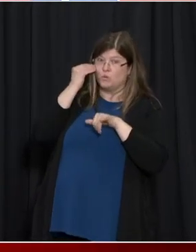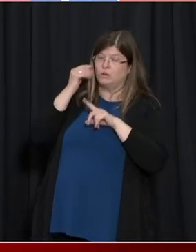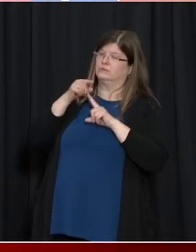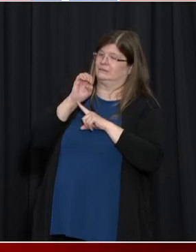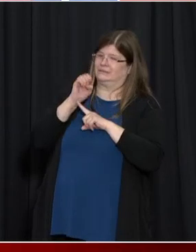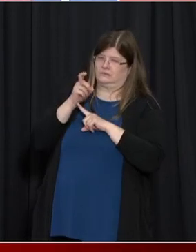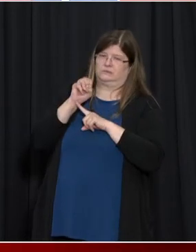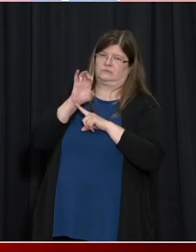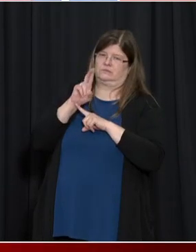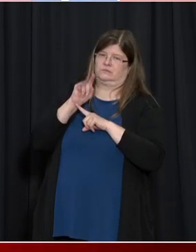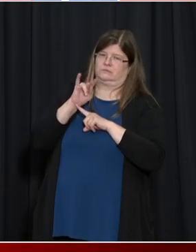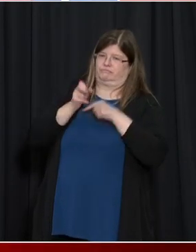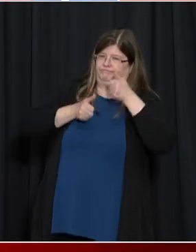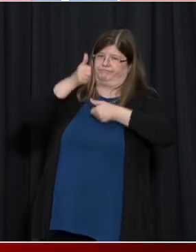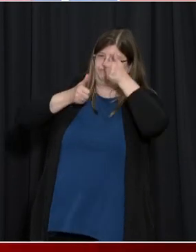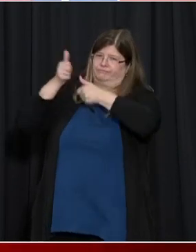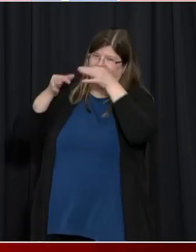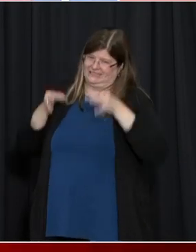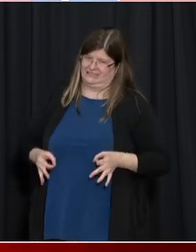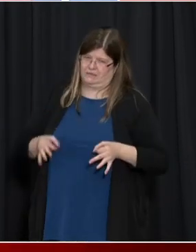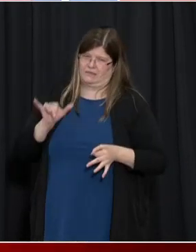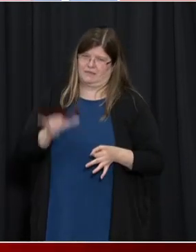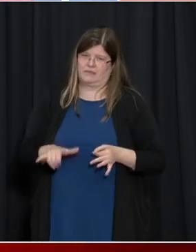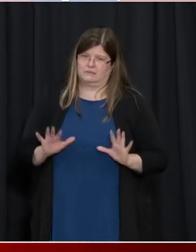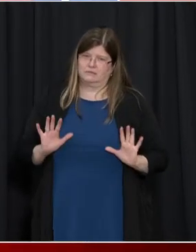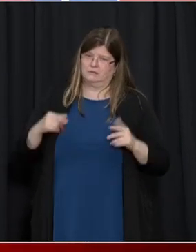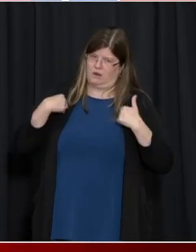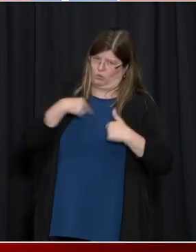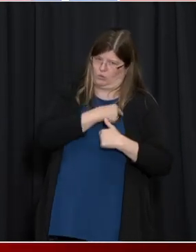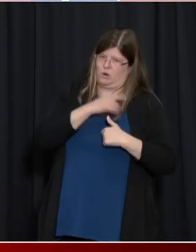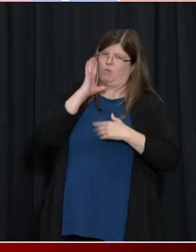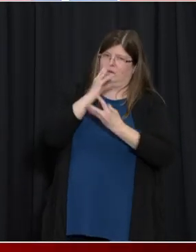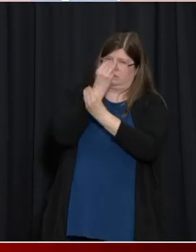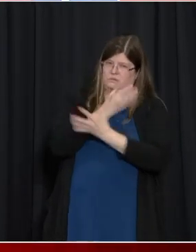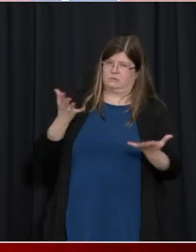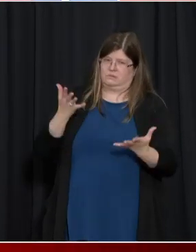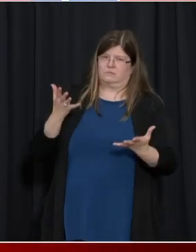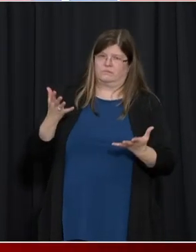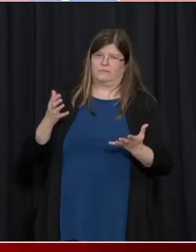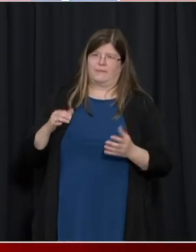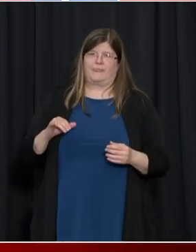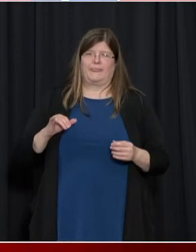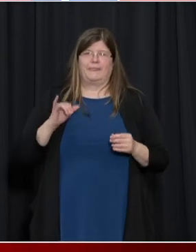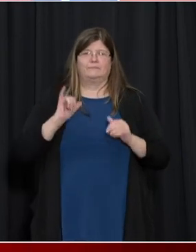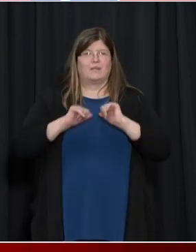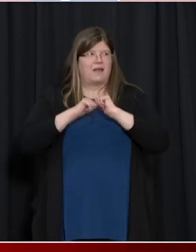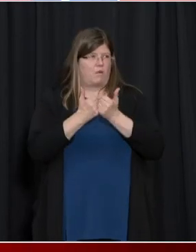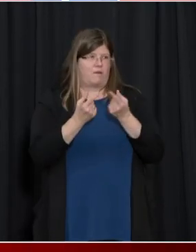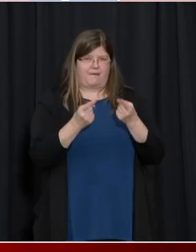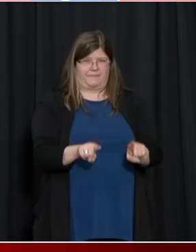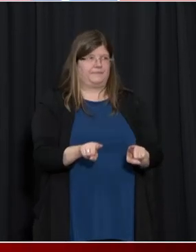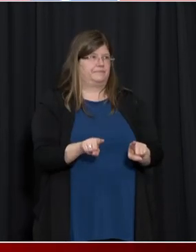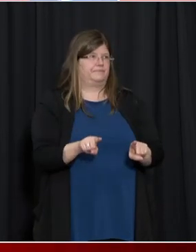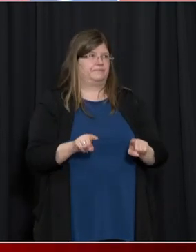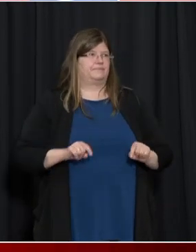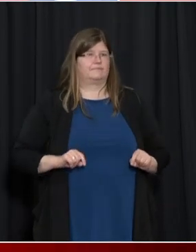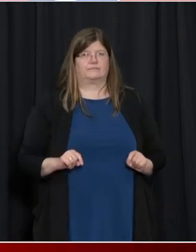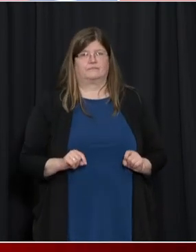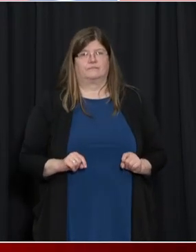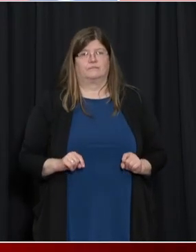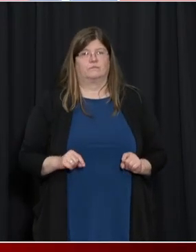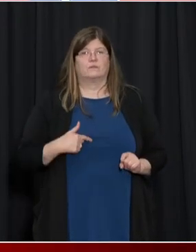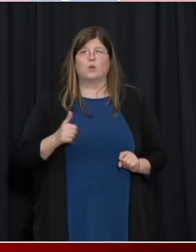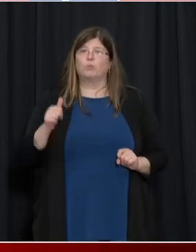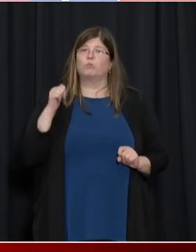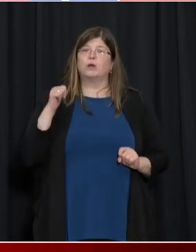order, or it is revised, is how we anticipate that it will happen. So we won't just completely lift it, we'll change